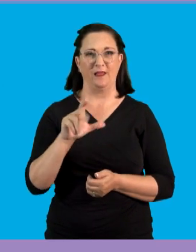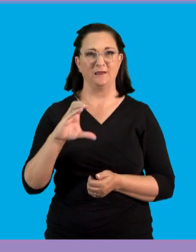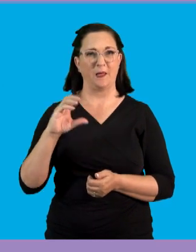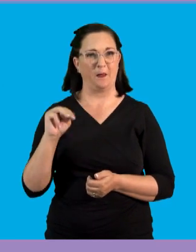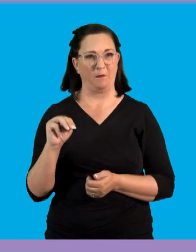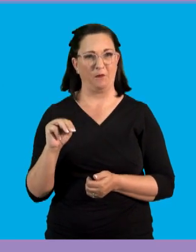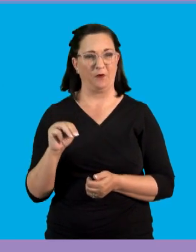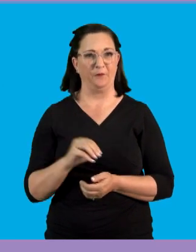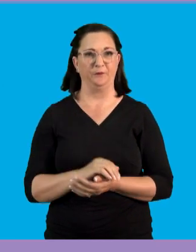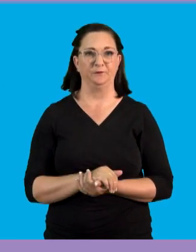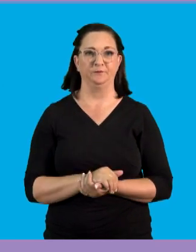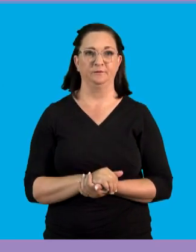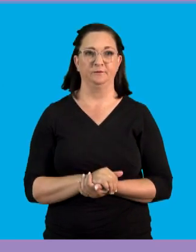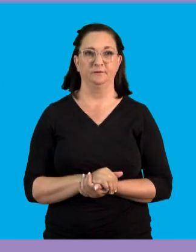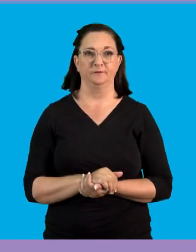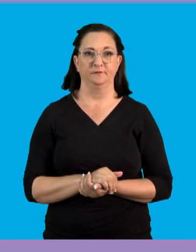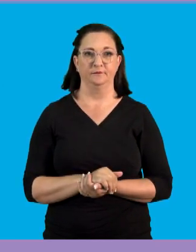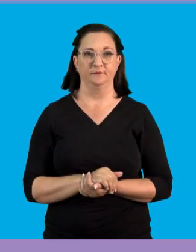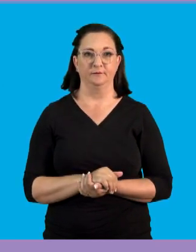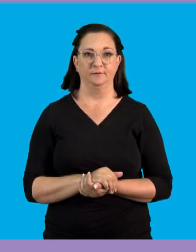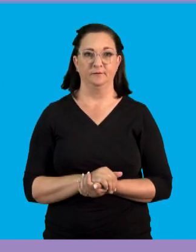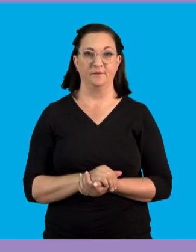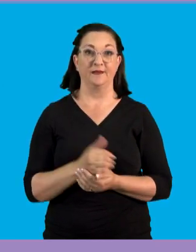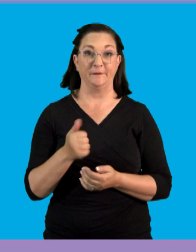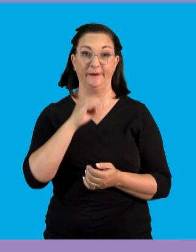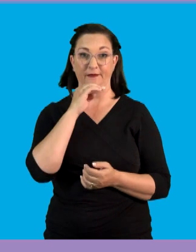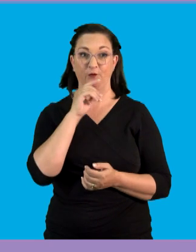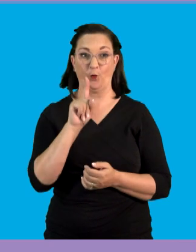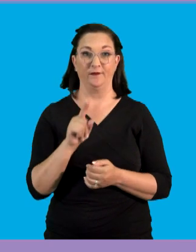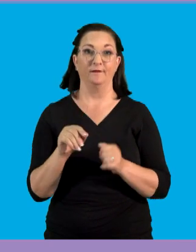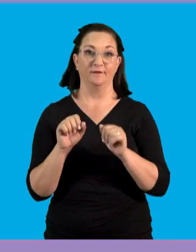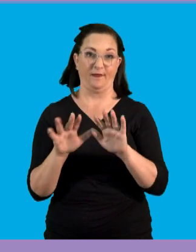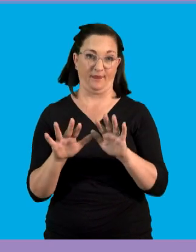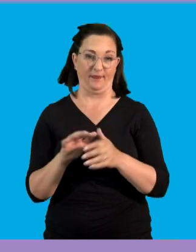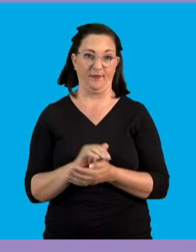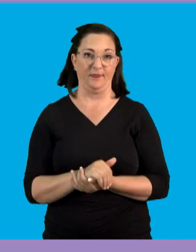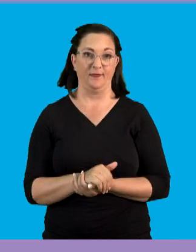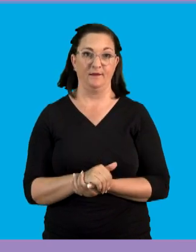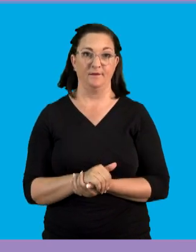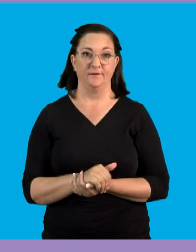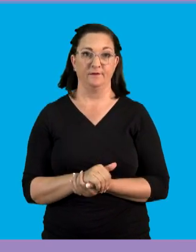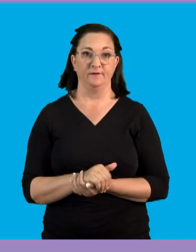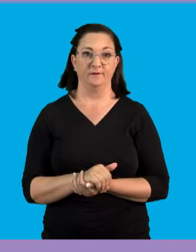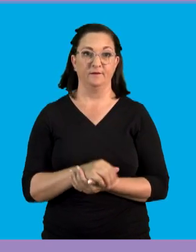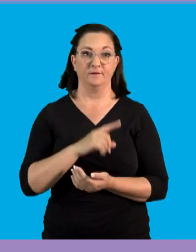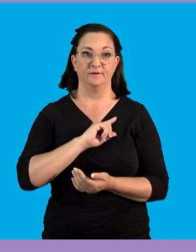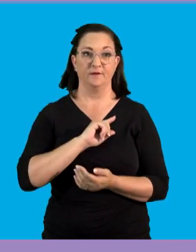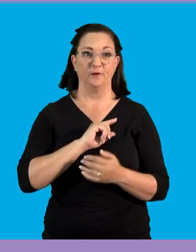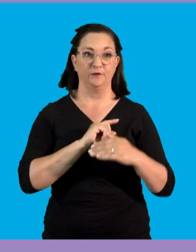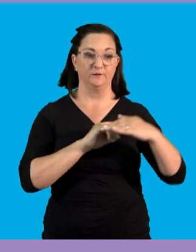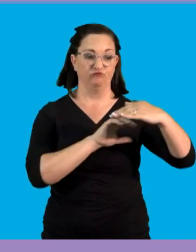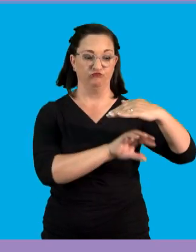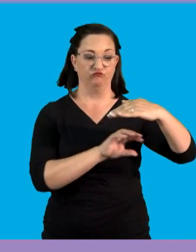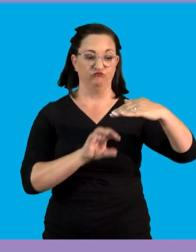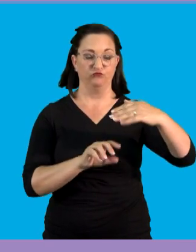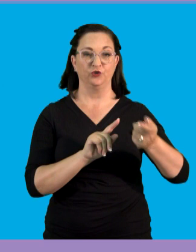the LCM of 5 and 2? That is 10. So we need to change the current